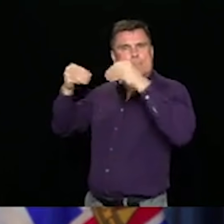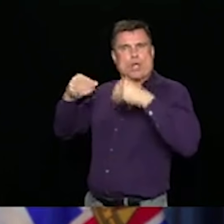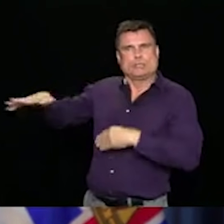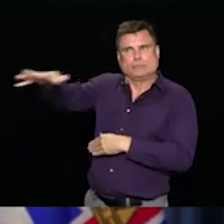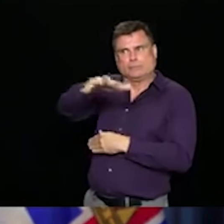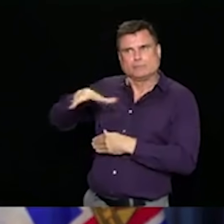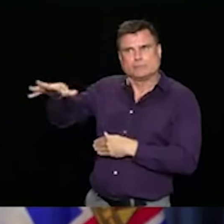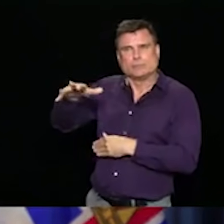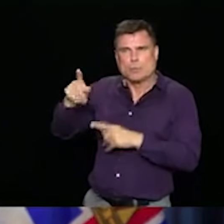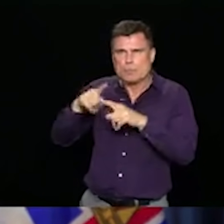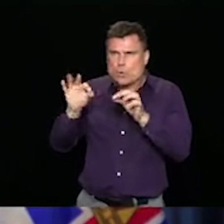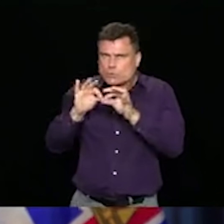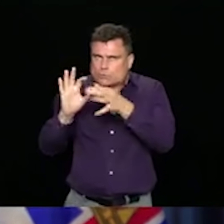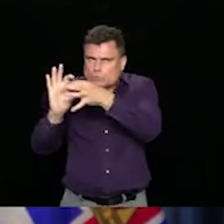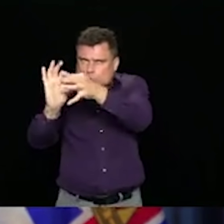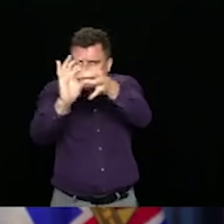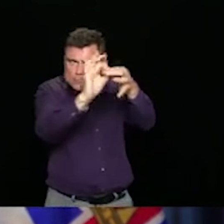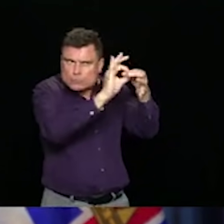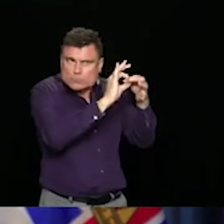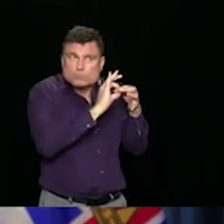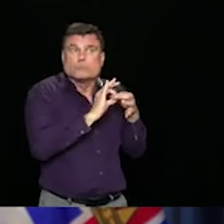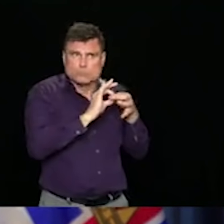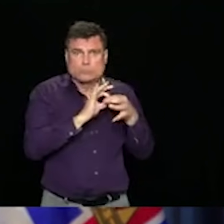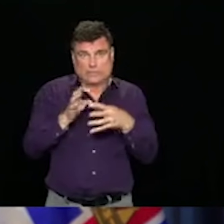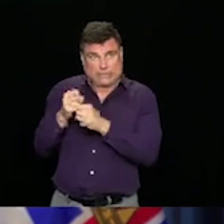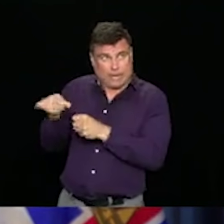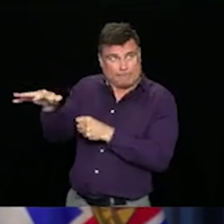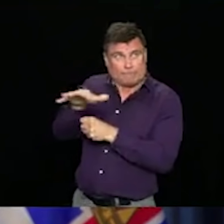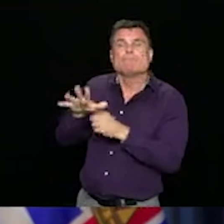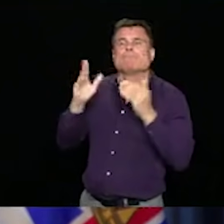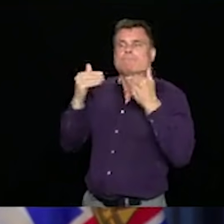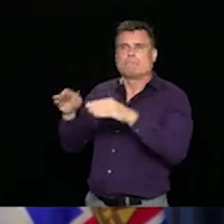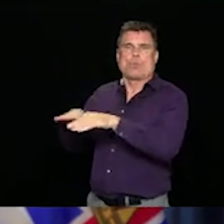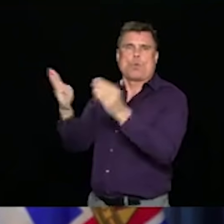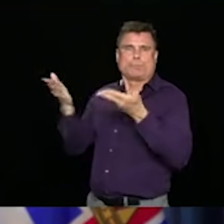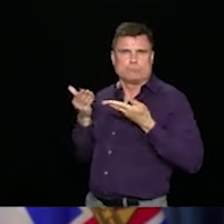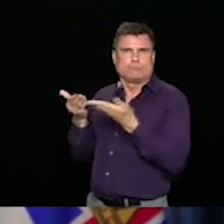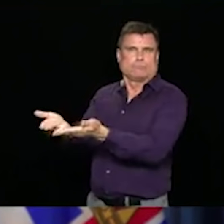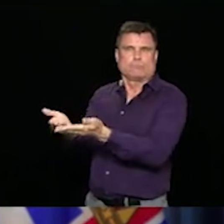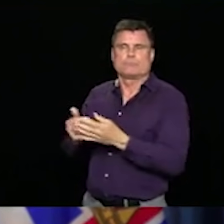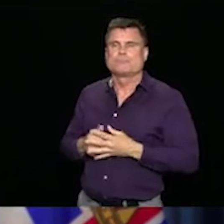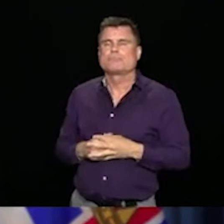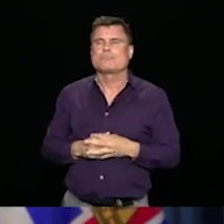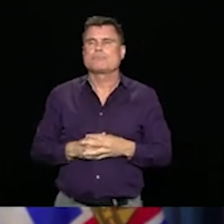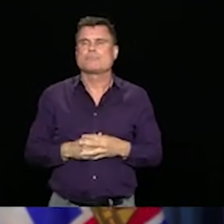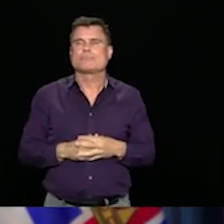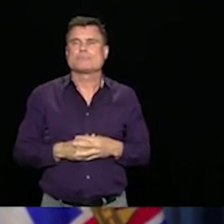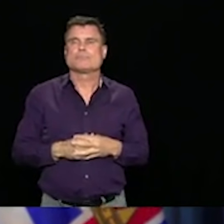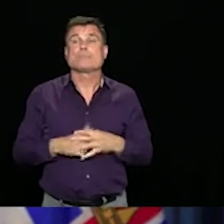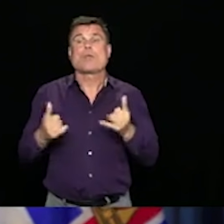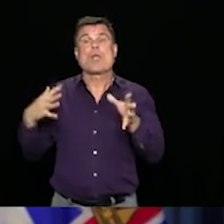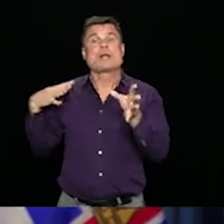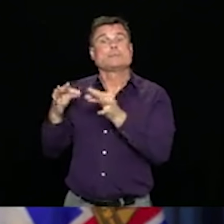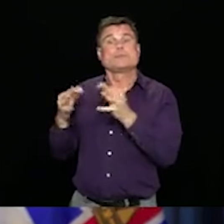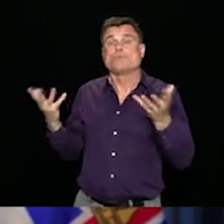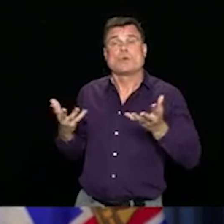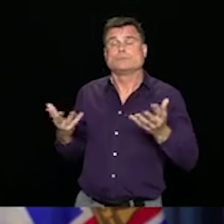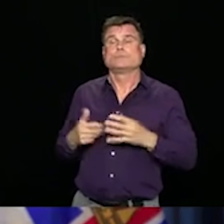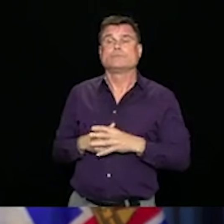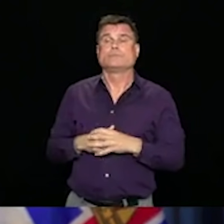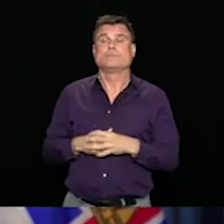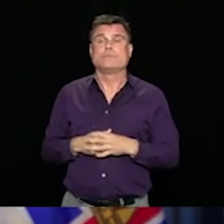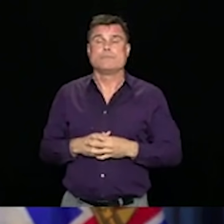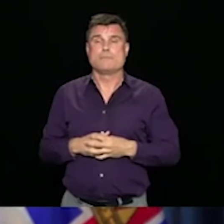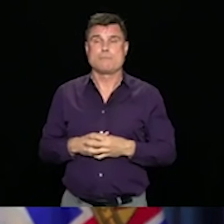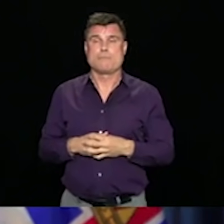give 2 updates that I'm now giving on Thursday. The first is about the single site staffing